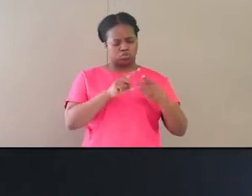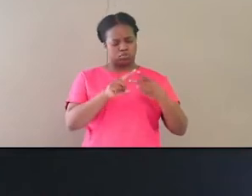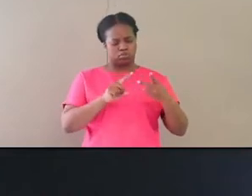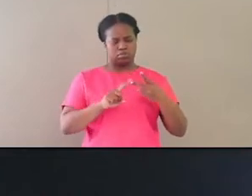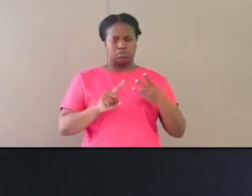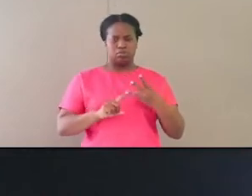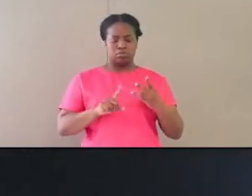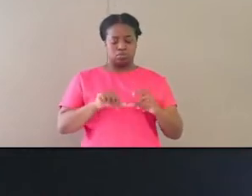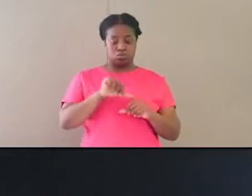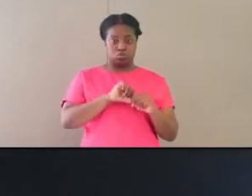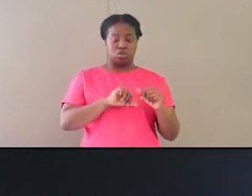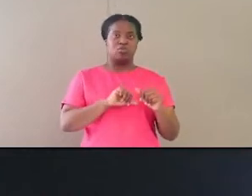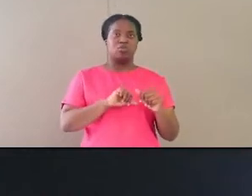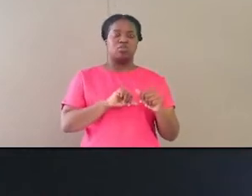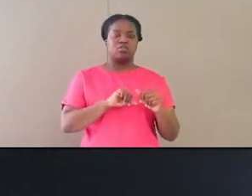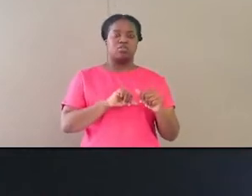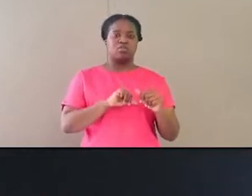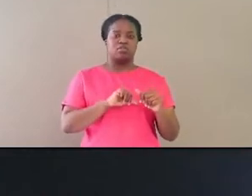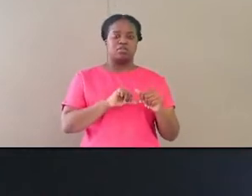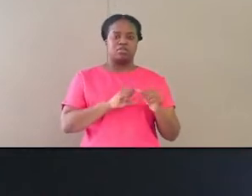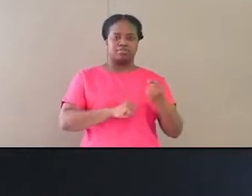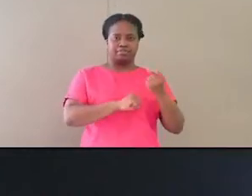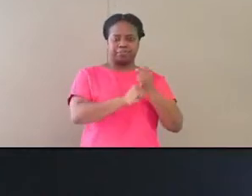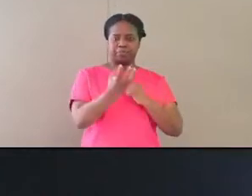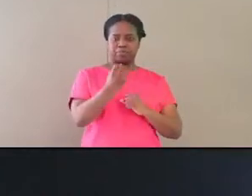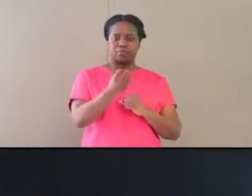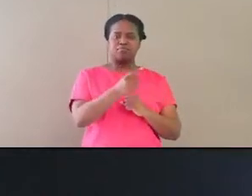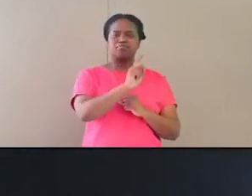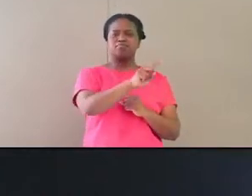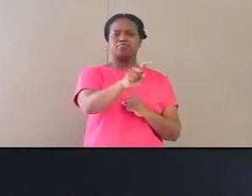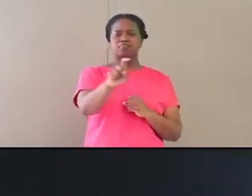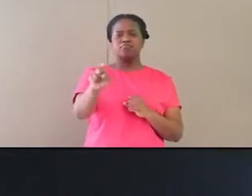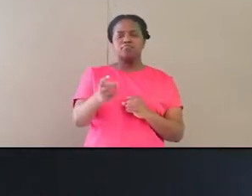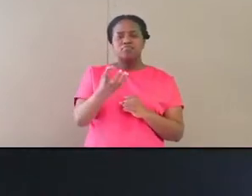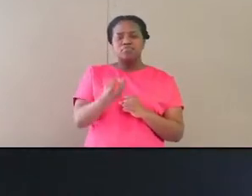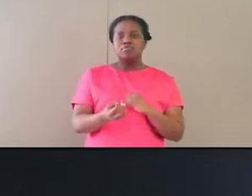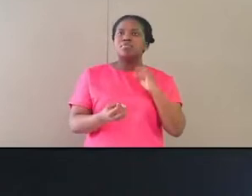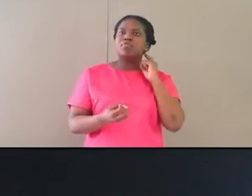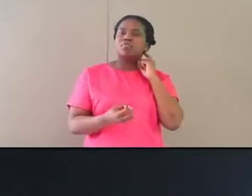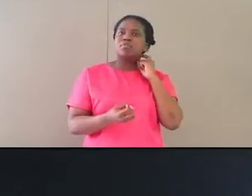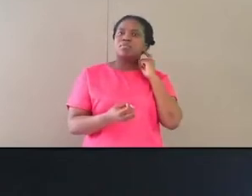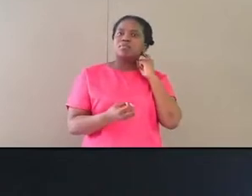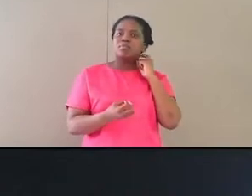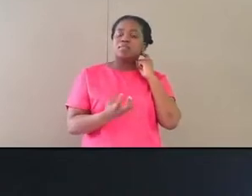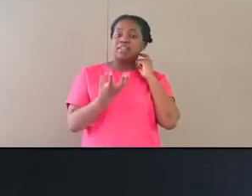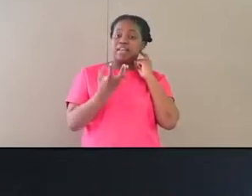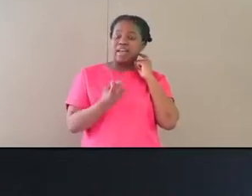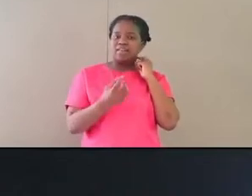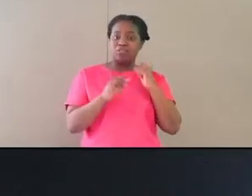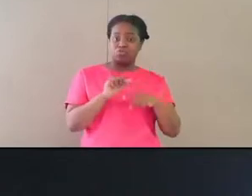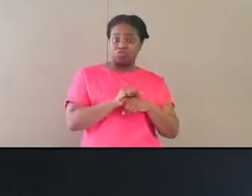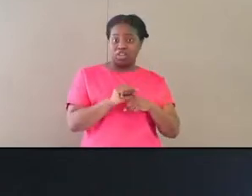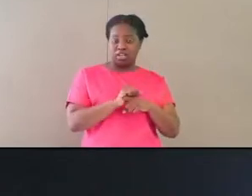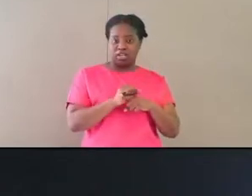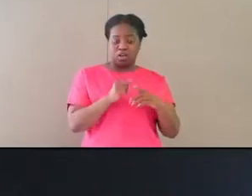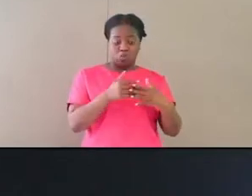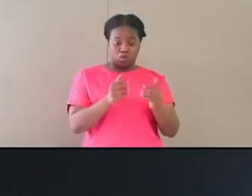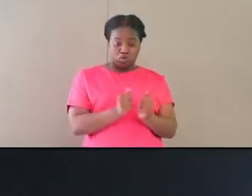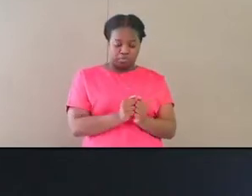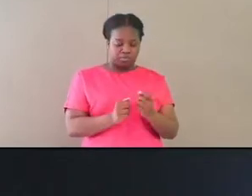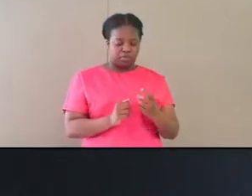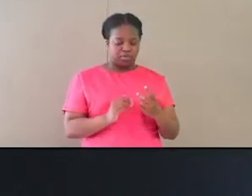security is provided throughout the region it provides training workshops